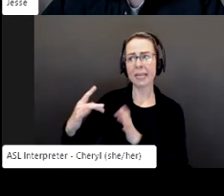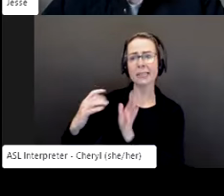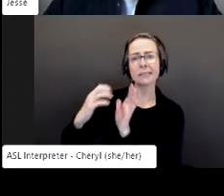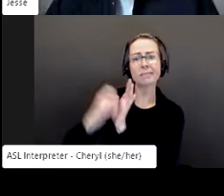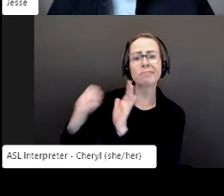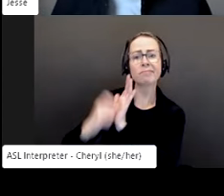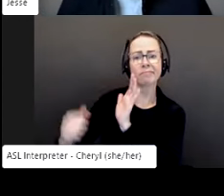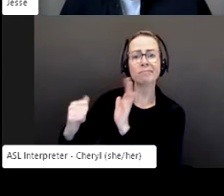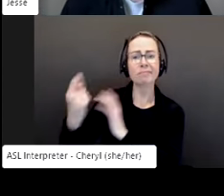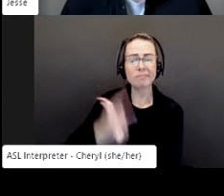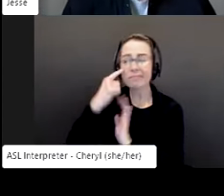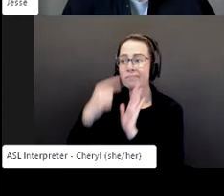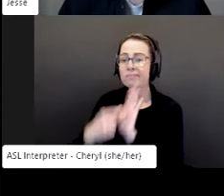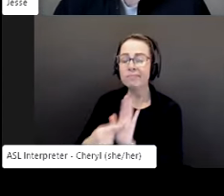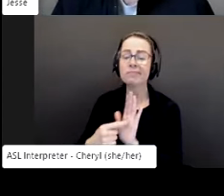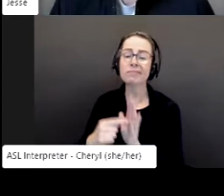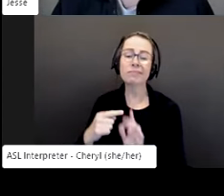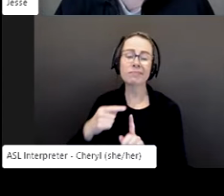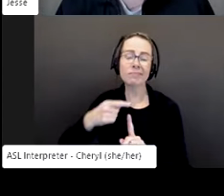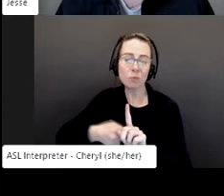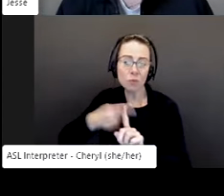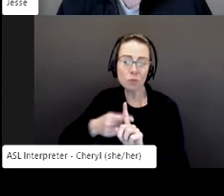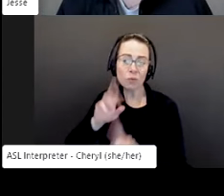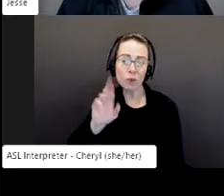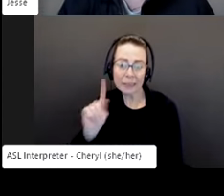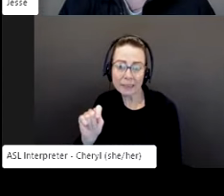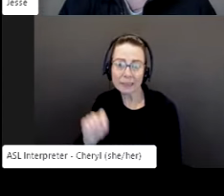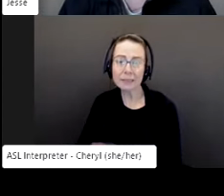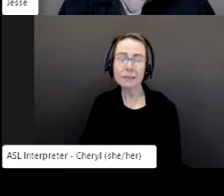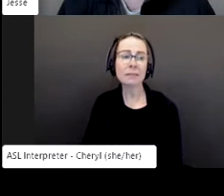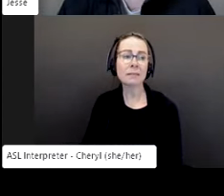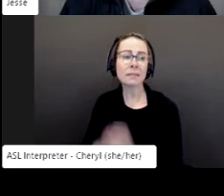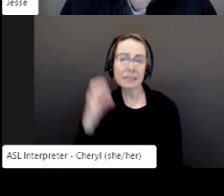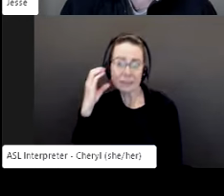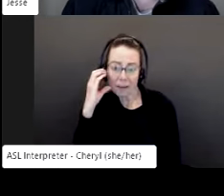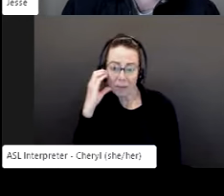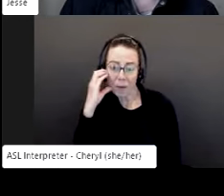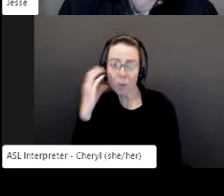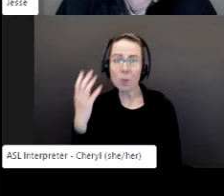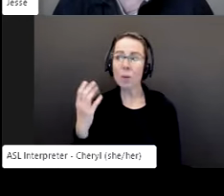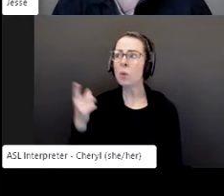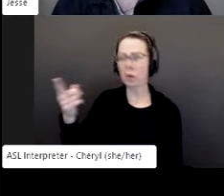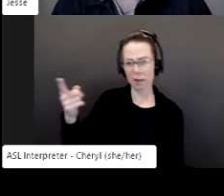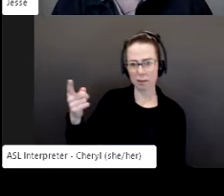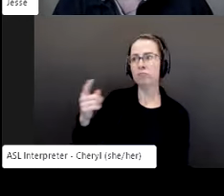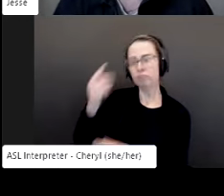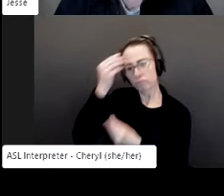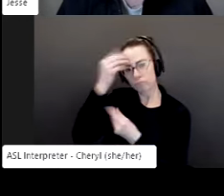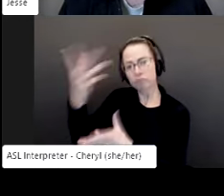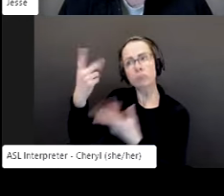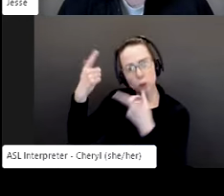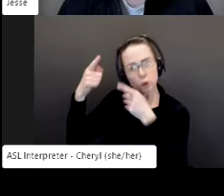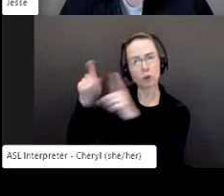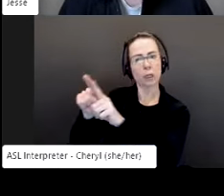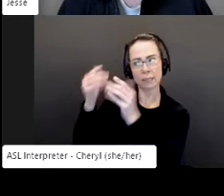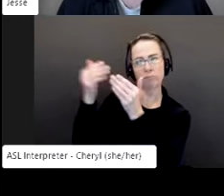your phone bill. But it's also true that many smaller service providers don't have this sort